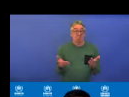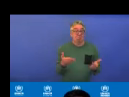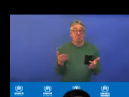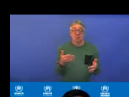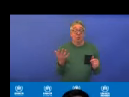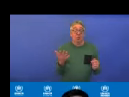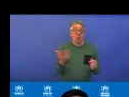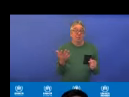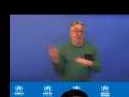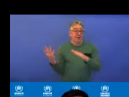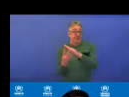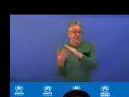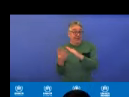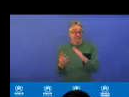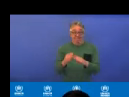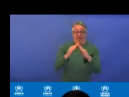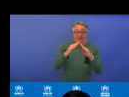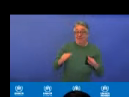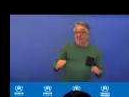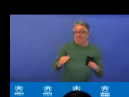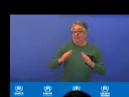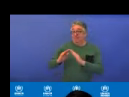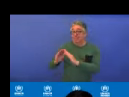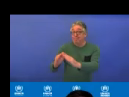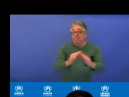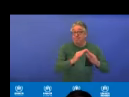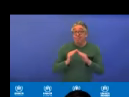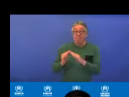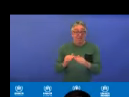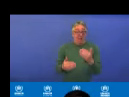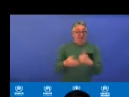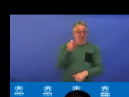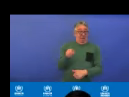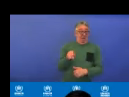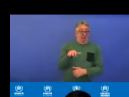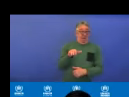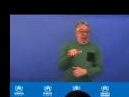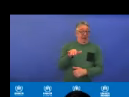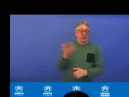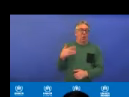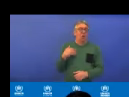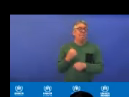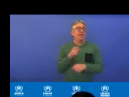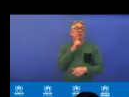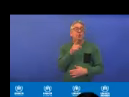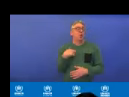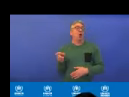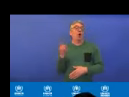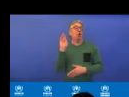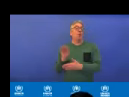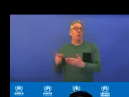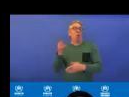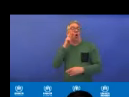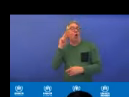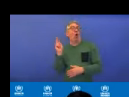settlements that are within the country where people with disabilities could also be found, making sure that those rapporteurs, when they go to a situation, can see that